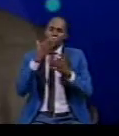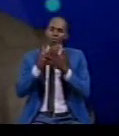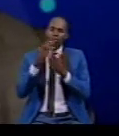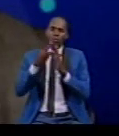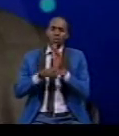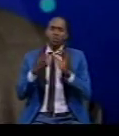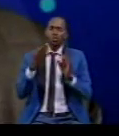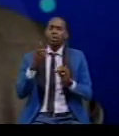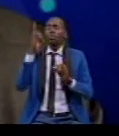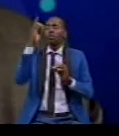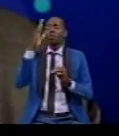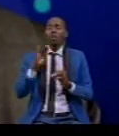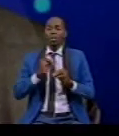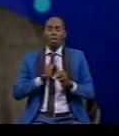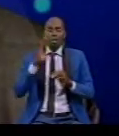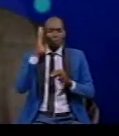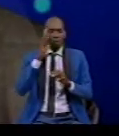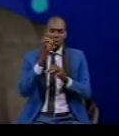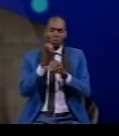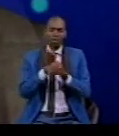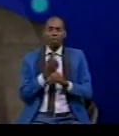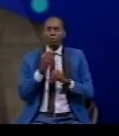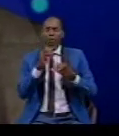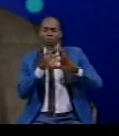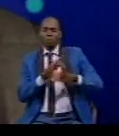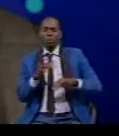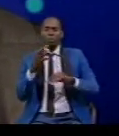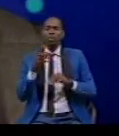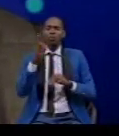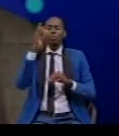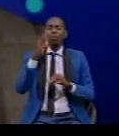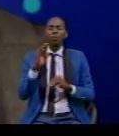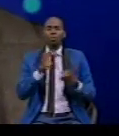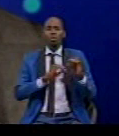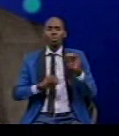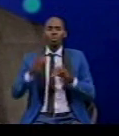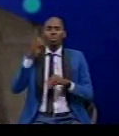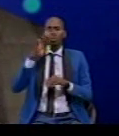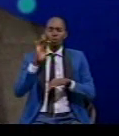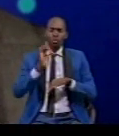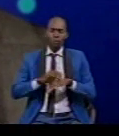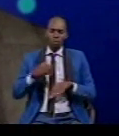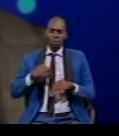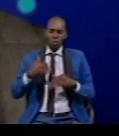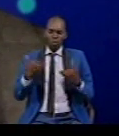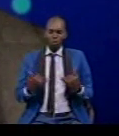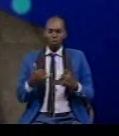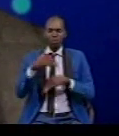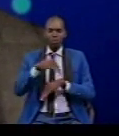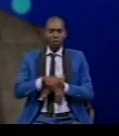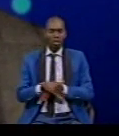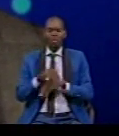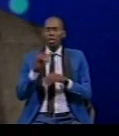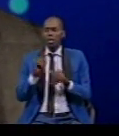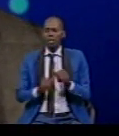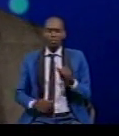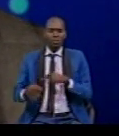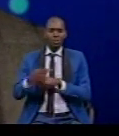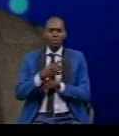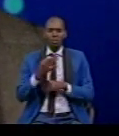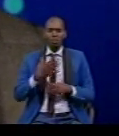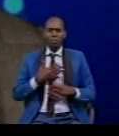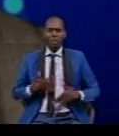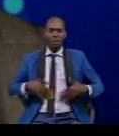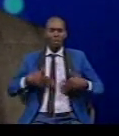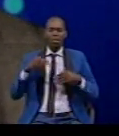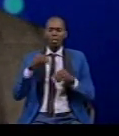the sight of men. He knows all the receipts will change, all the money will steal